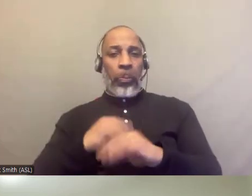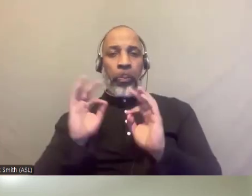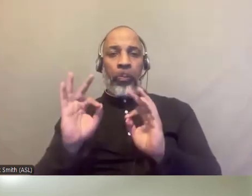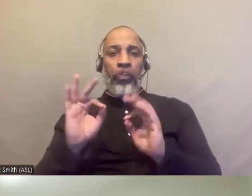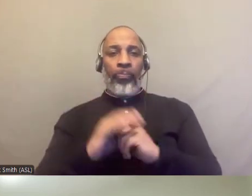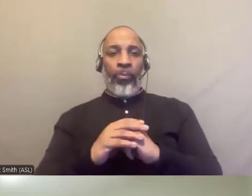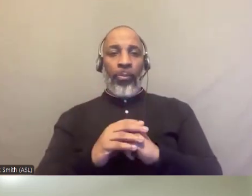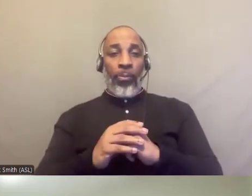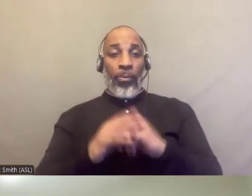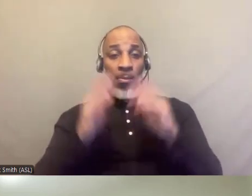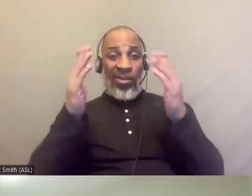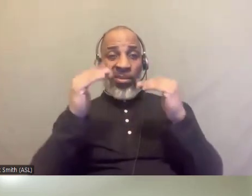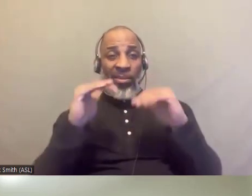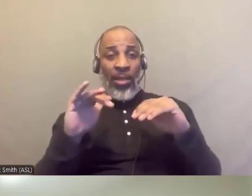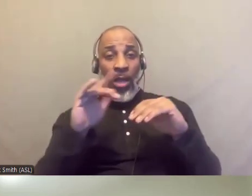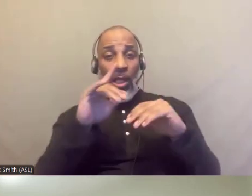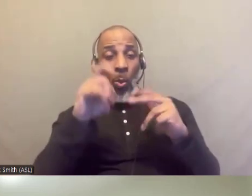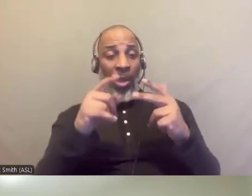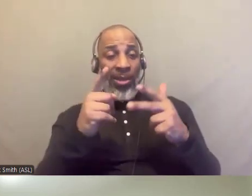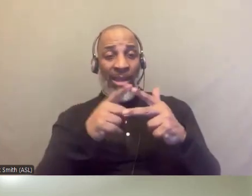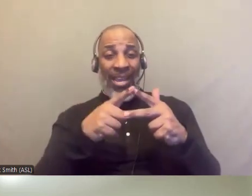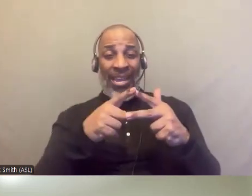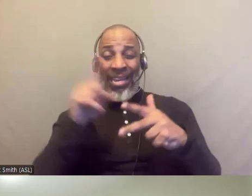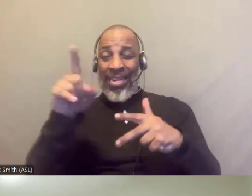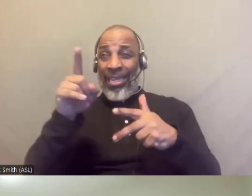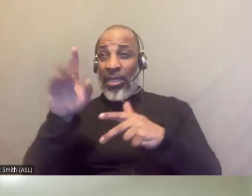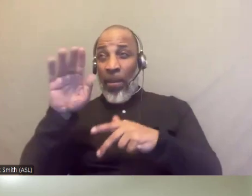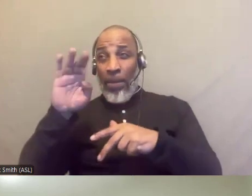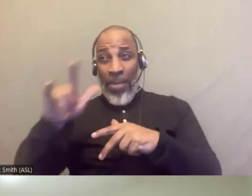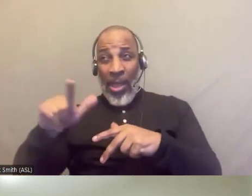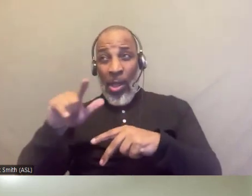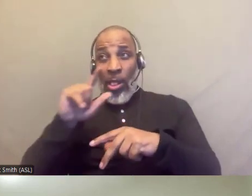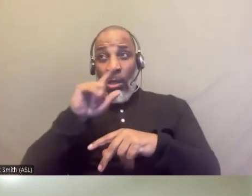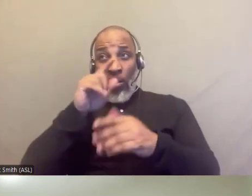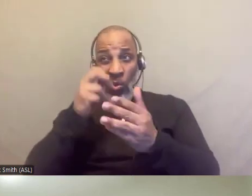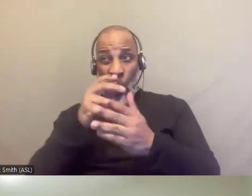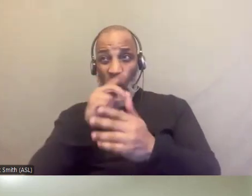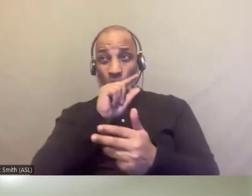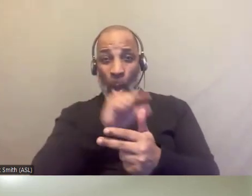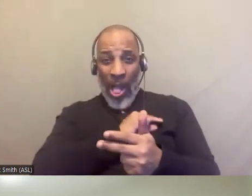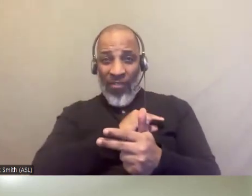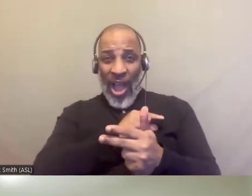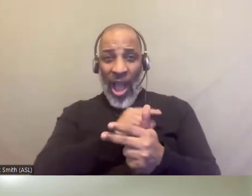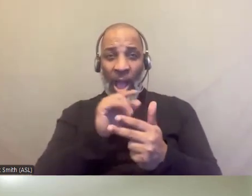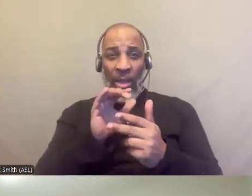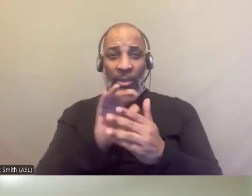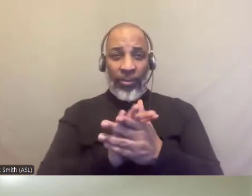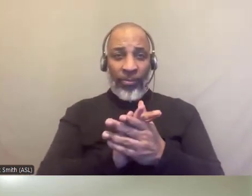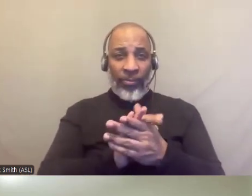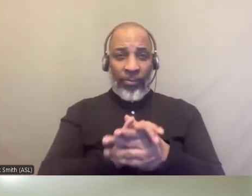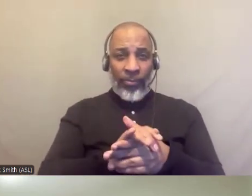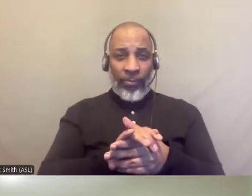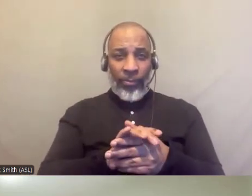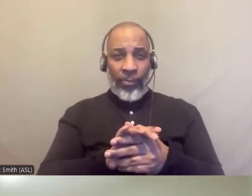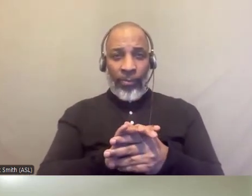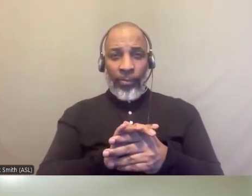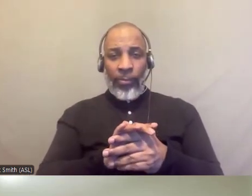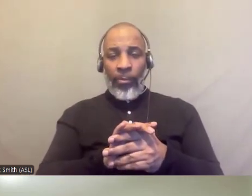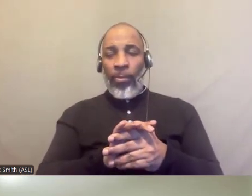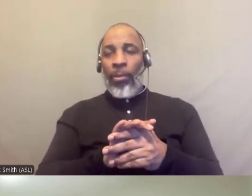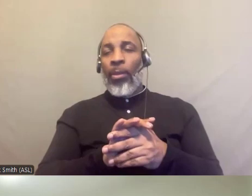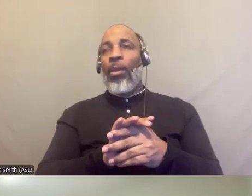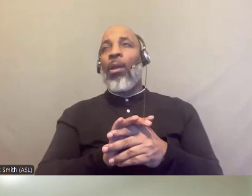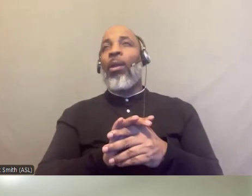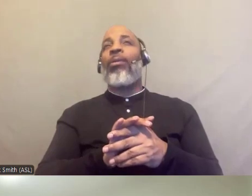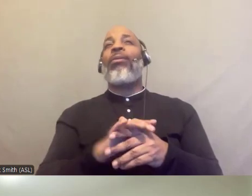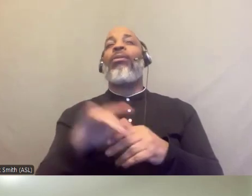Thanks, Matt. So the next question, is Bill a qualified individual? I'll launch the poll question. Now we're thinking back to